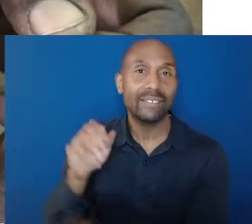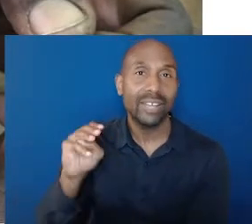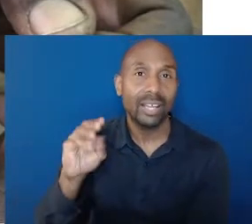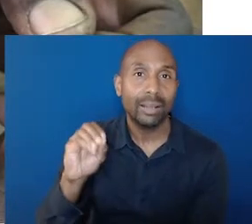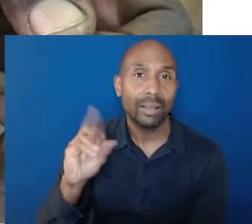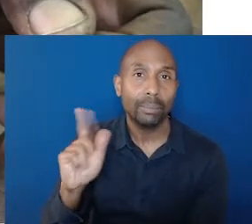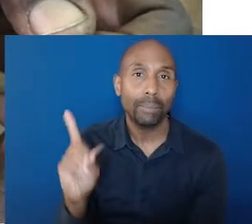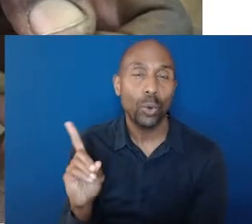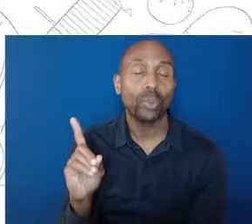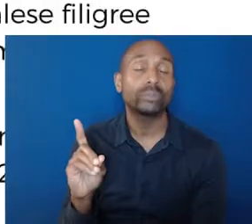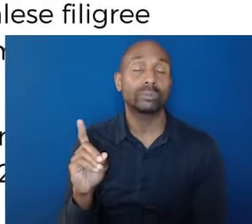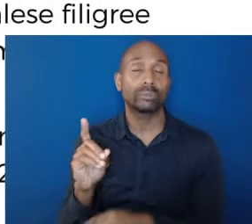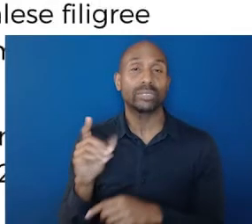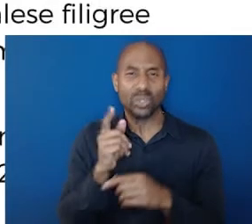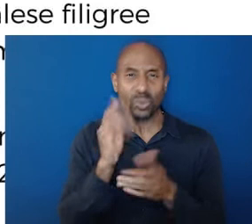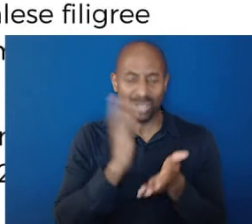tiny, tiny pieces.